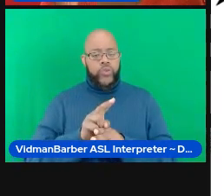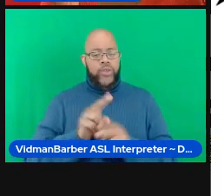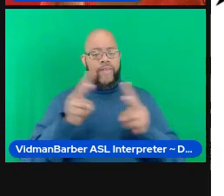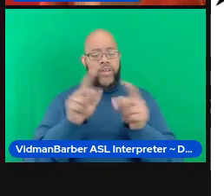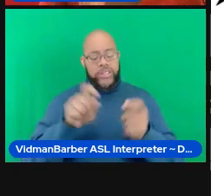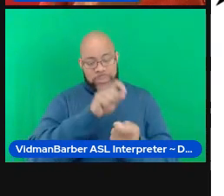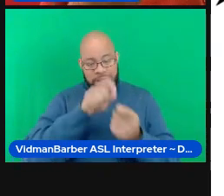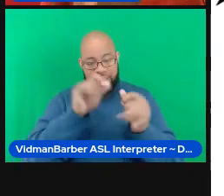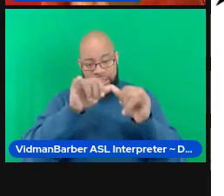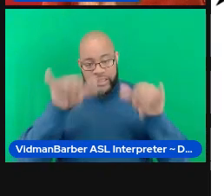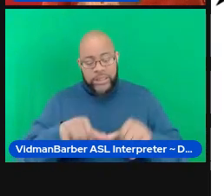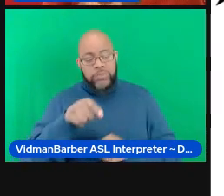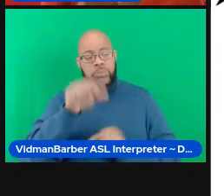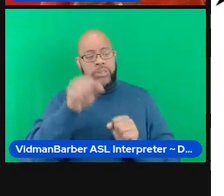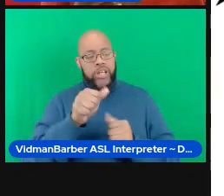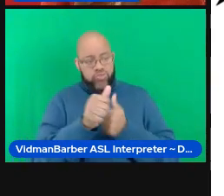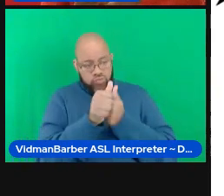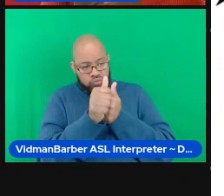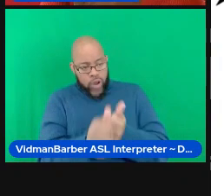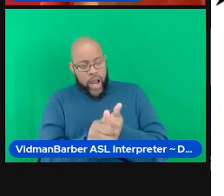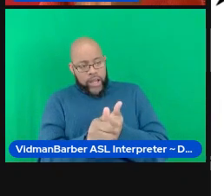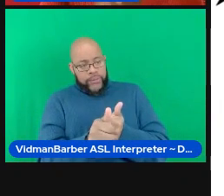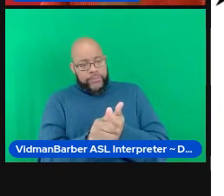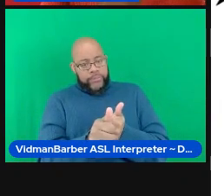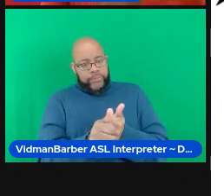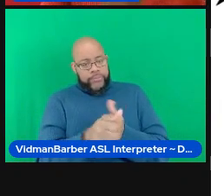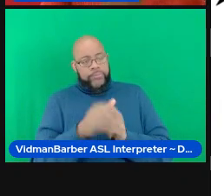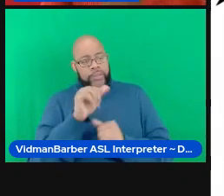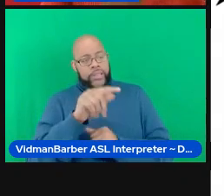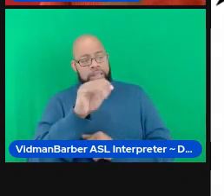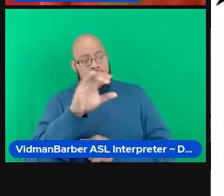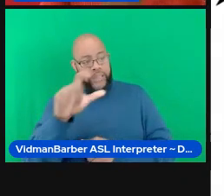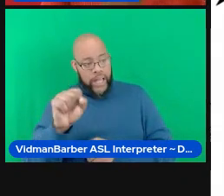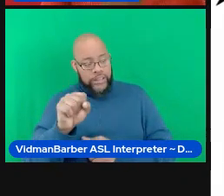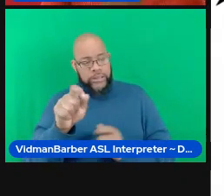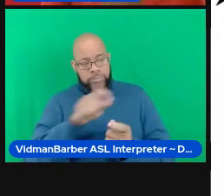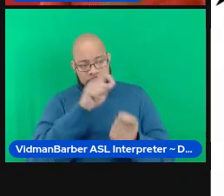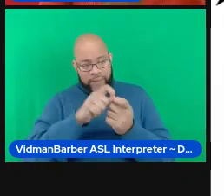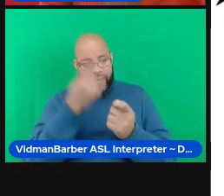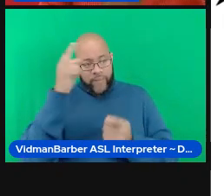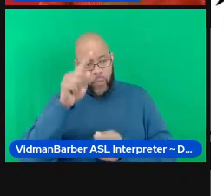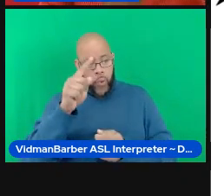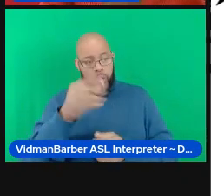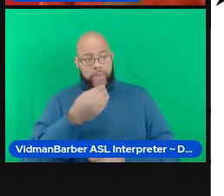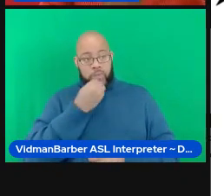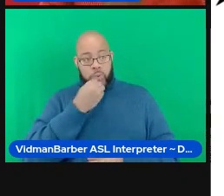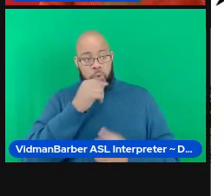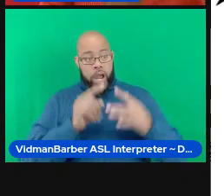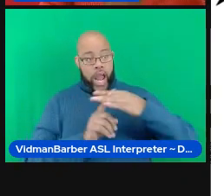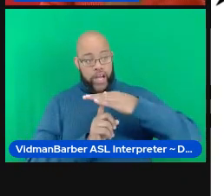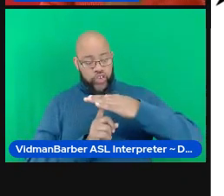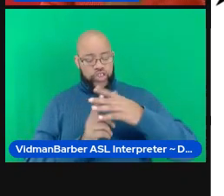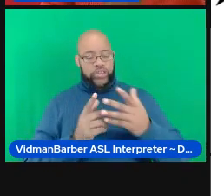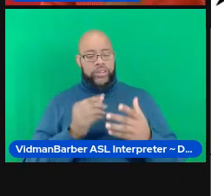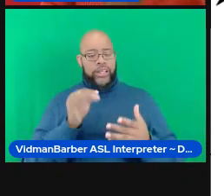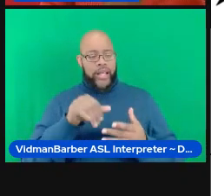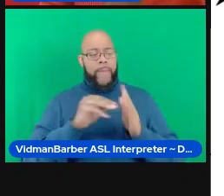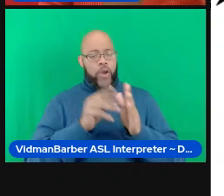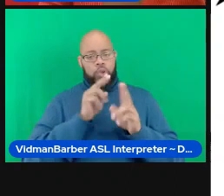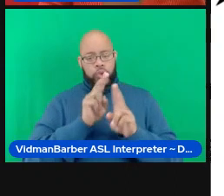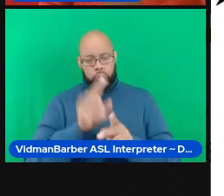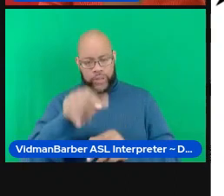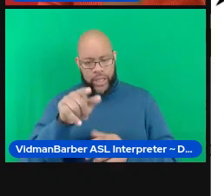specific system where you can track the T cell that's specific for a dietary antigen, and in this model they use